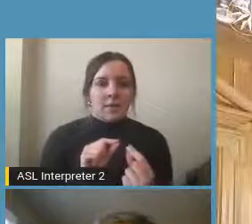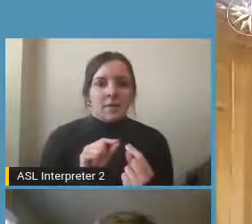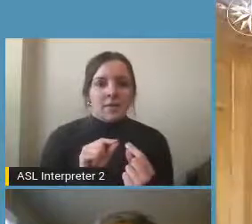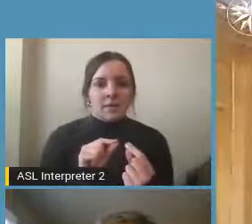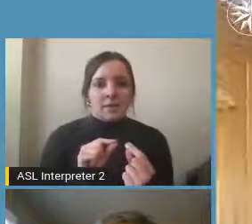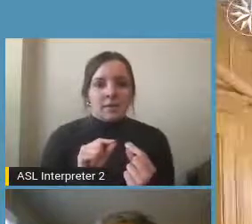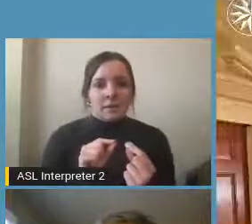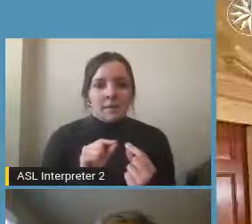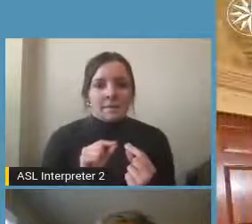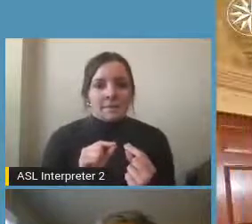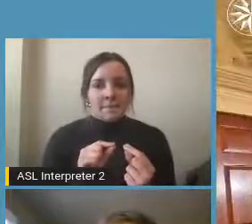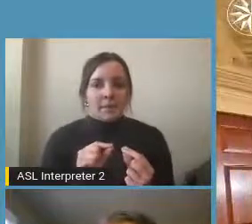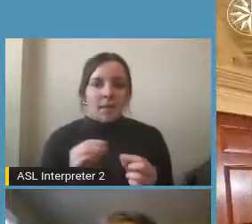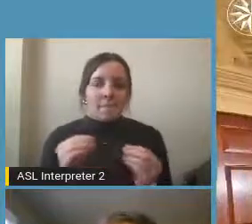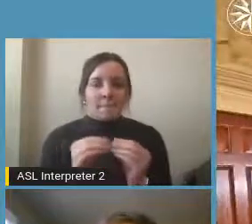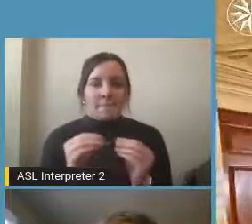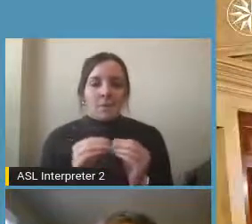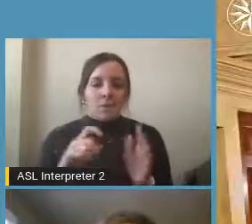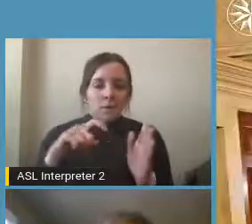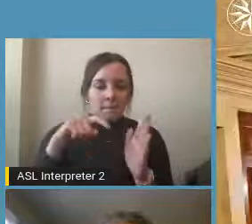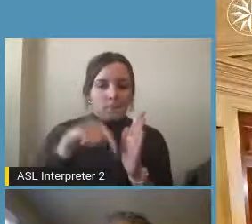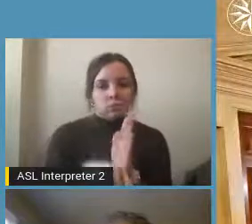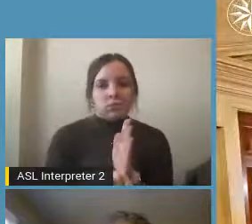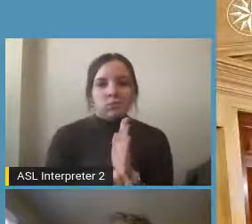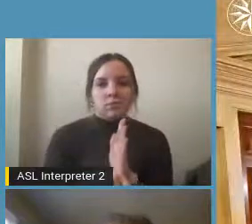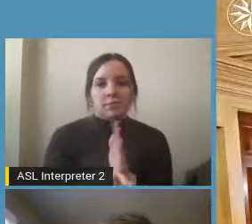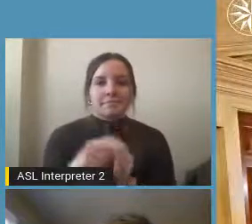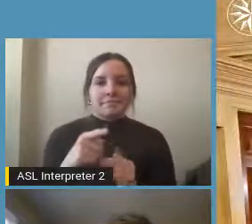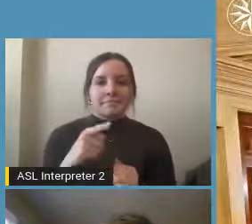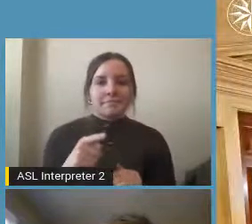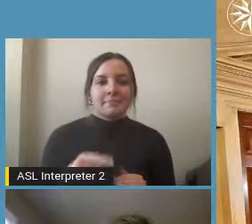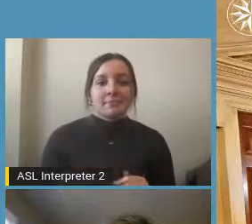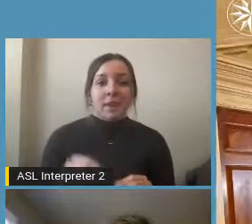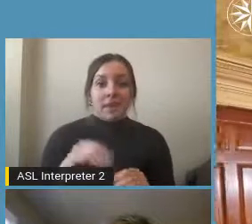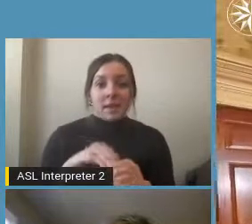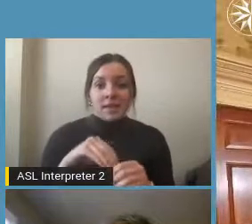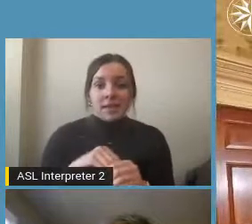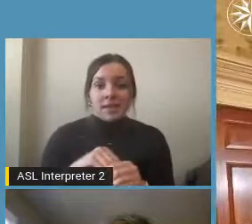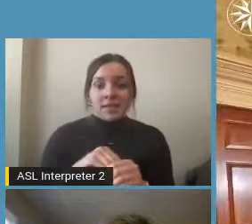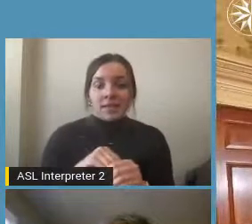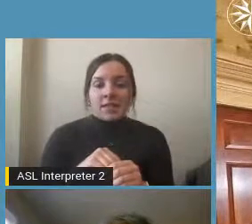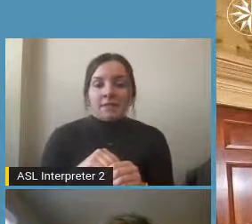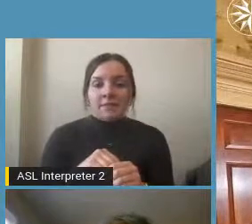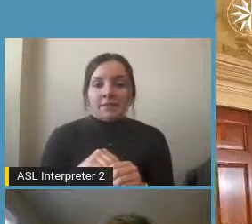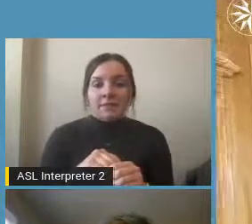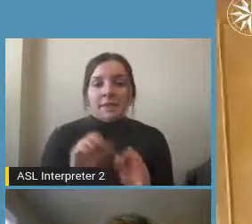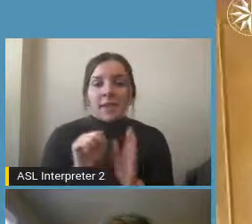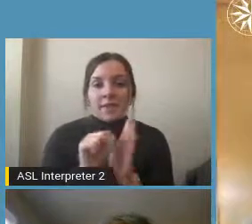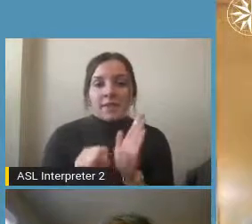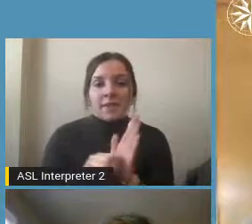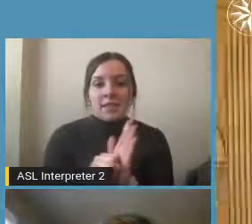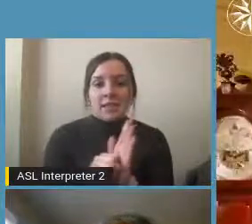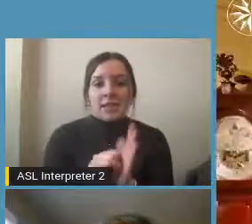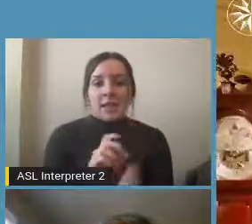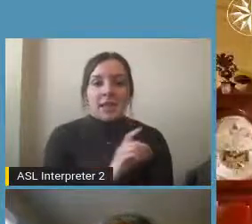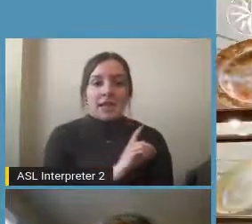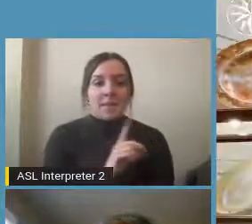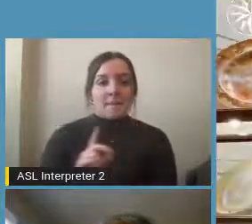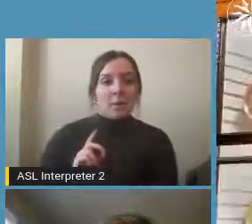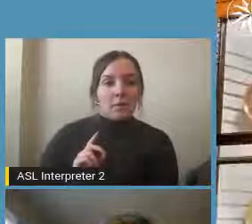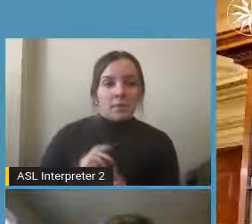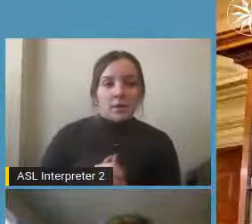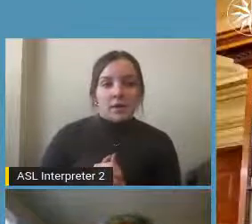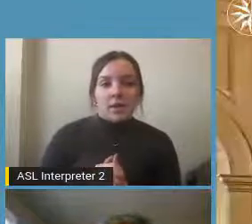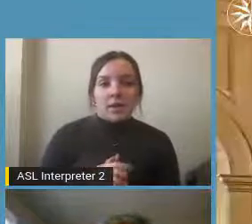this is the diplomatic reception rooms of the State Department, the United States State Department. And they have all these different objects in